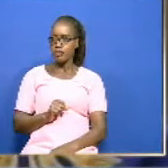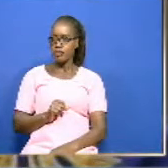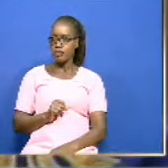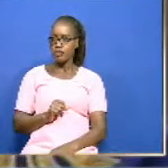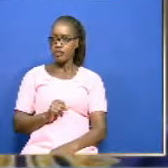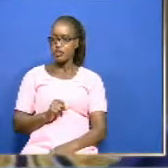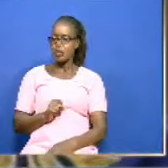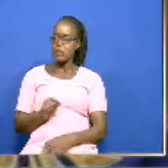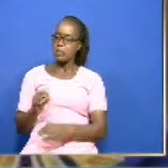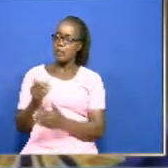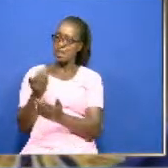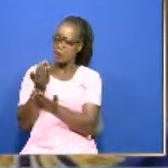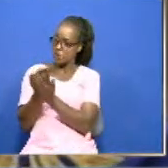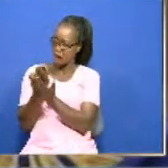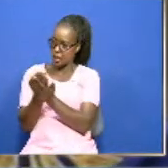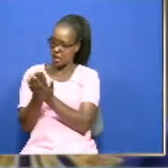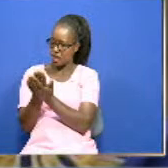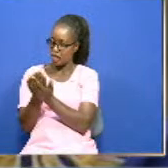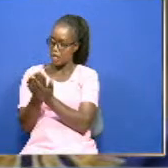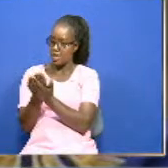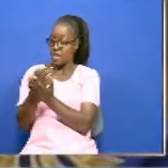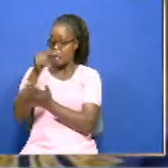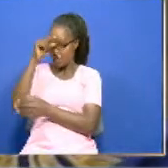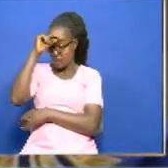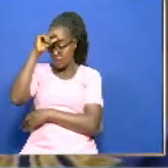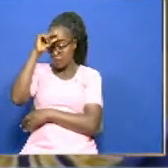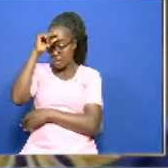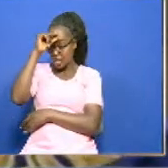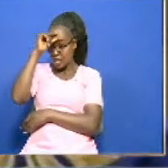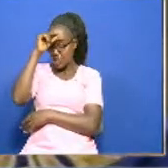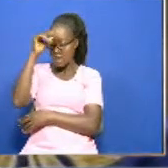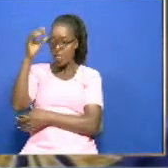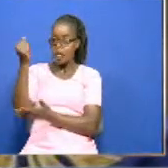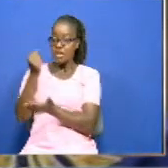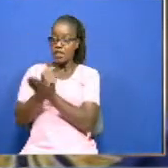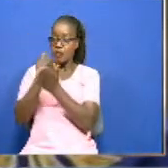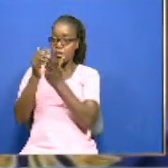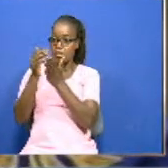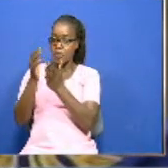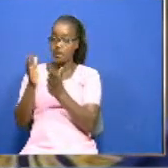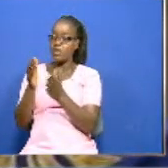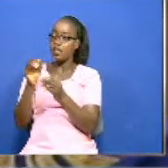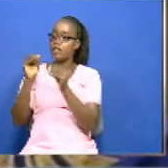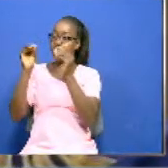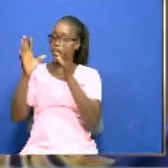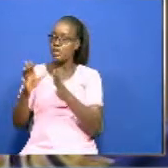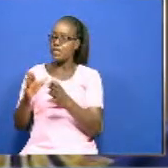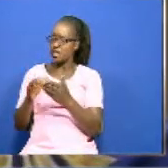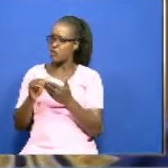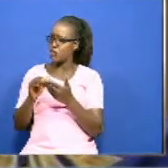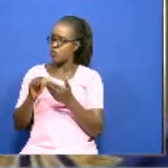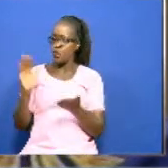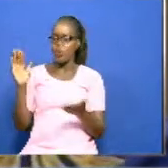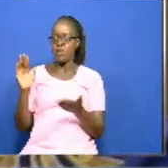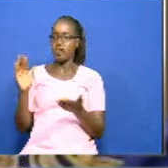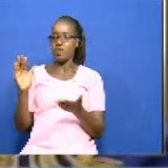tunaomba serikali iajiri more teachers, pia wakiajiri more teachers workload nayo